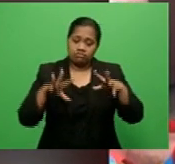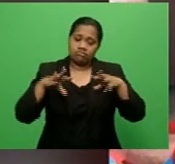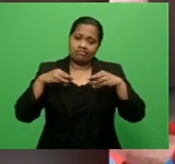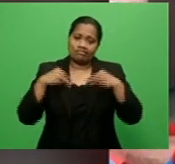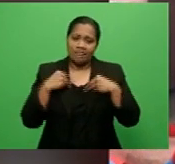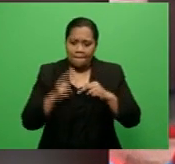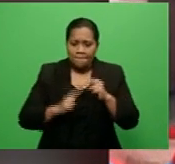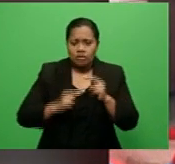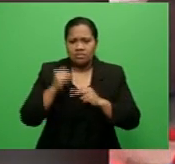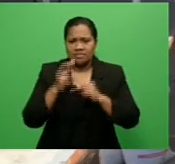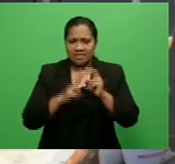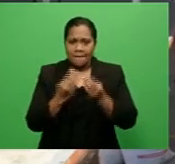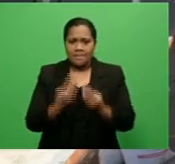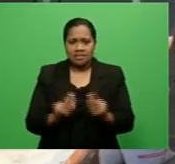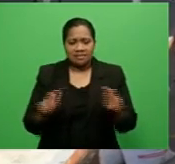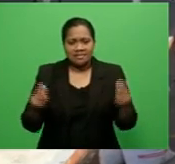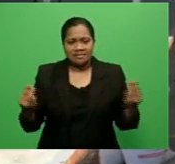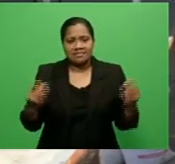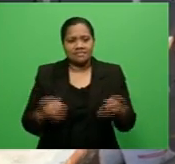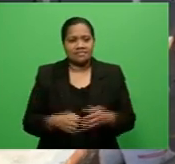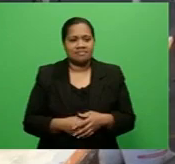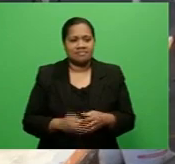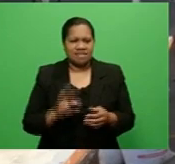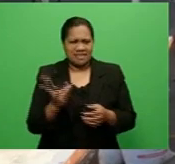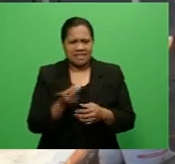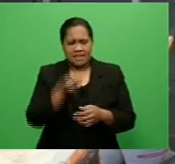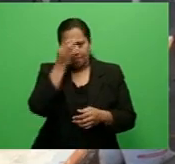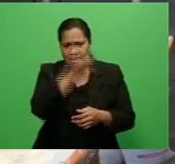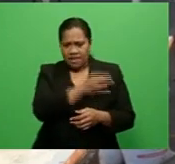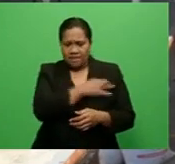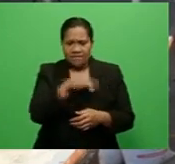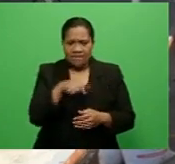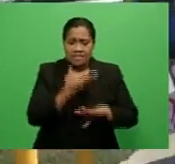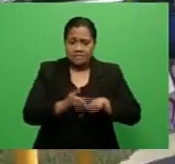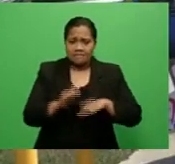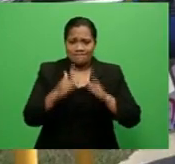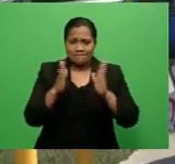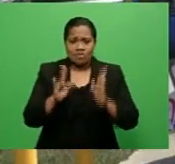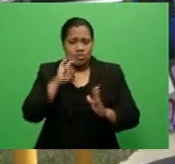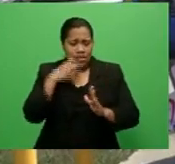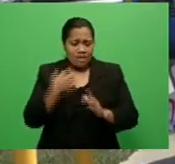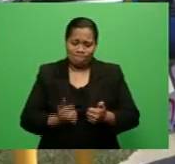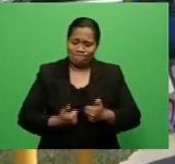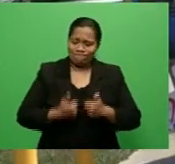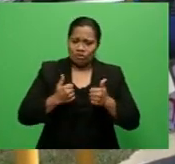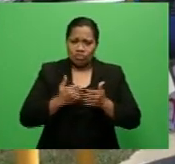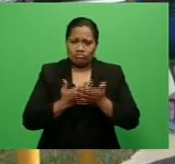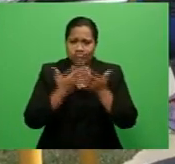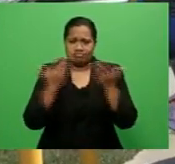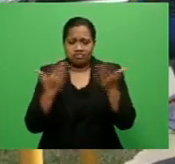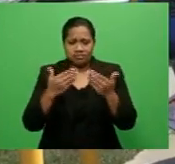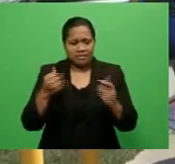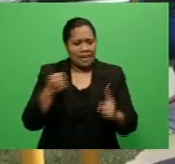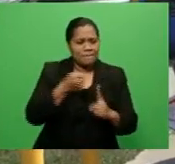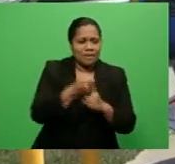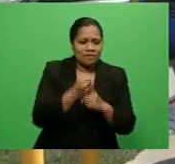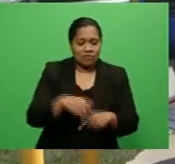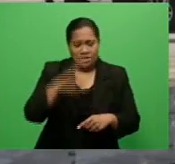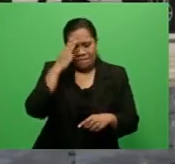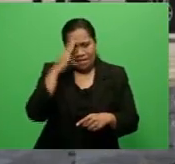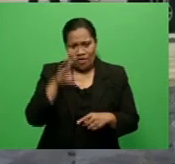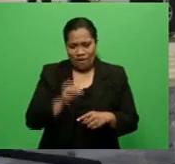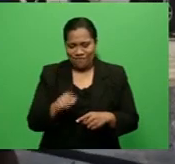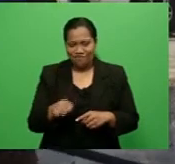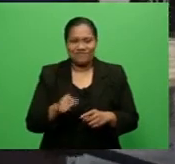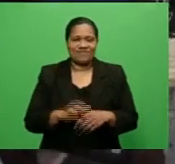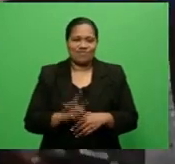building materials as they believe a new house will make a huge impact on the mother of one.